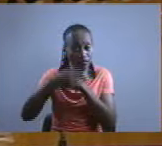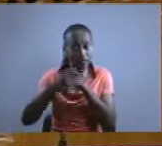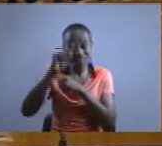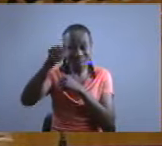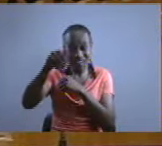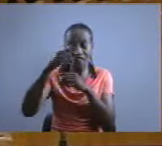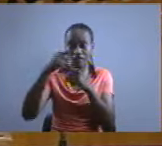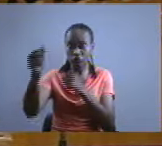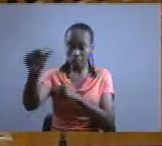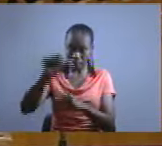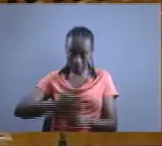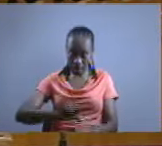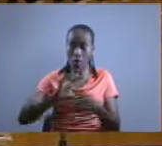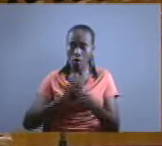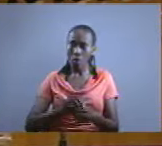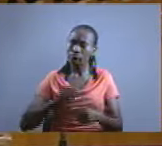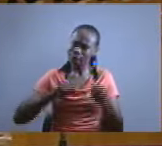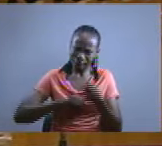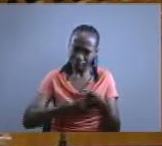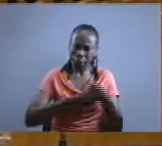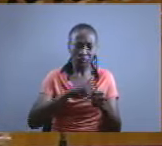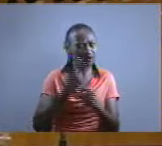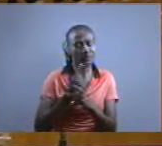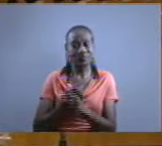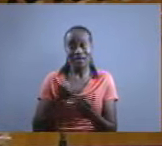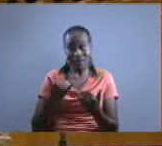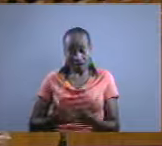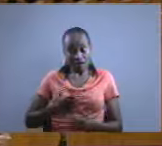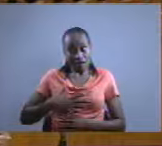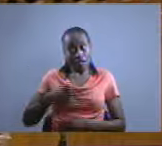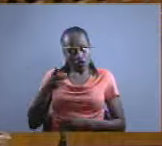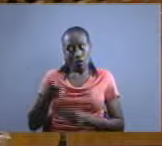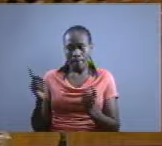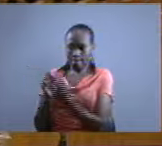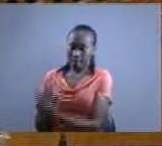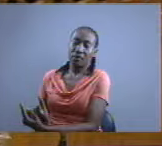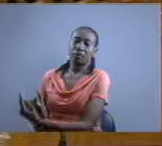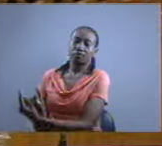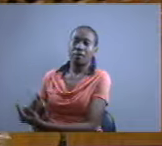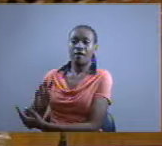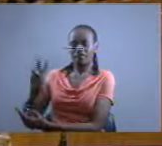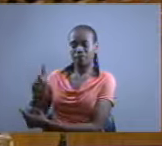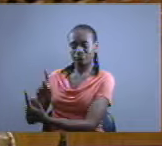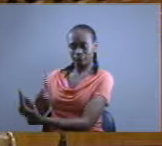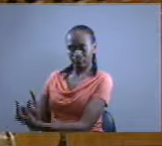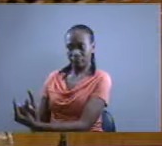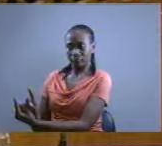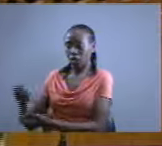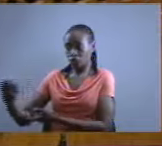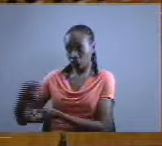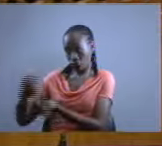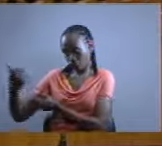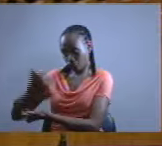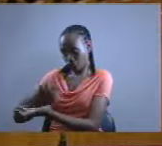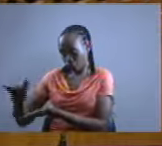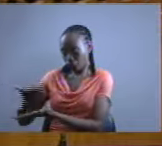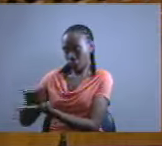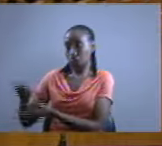therefore, I think you must just sit down with her and say she must not play the double agenda.